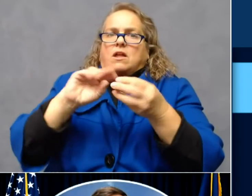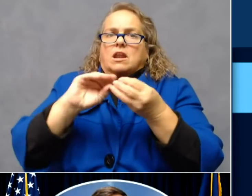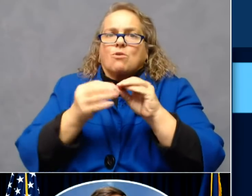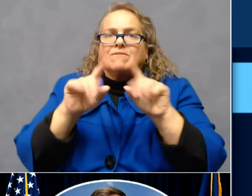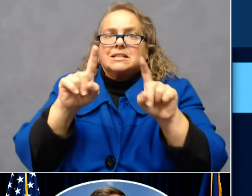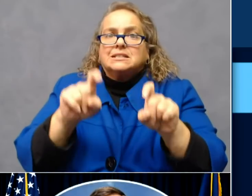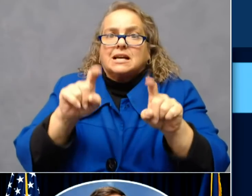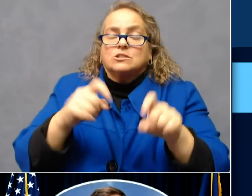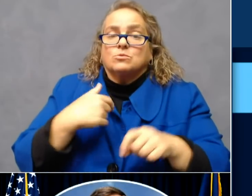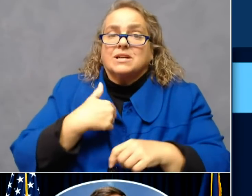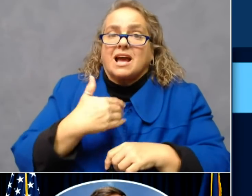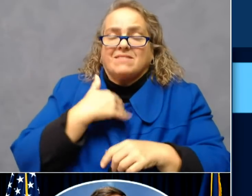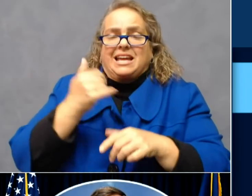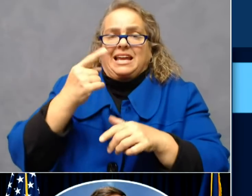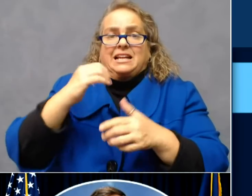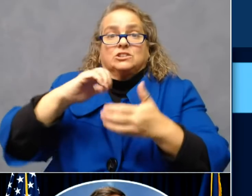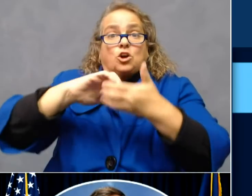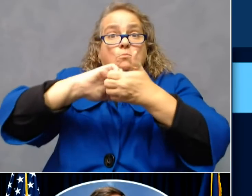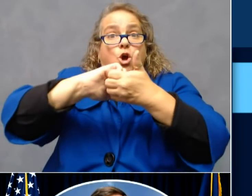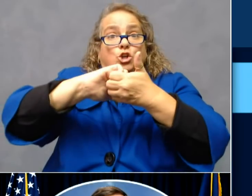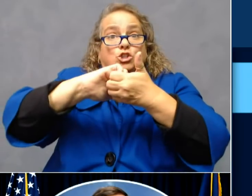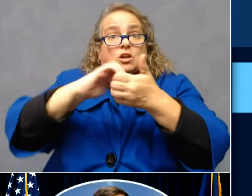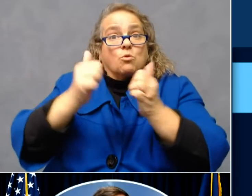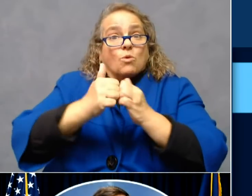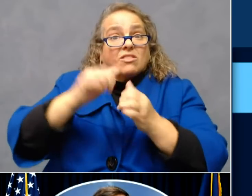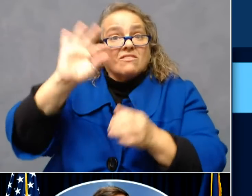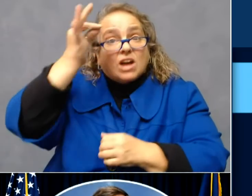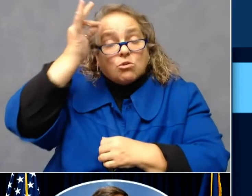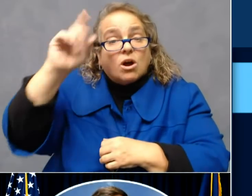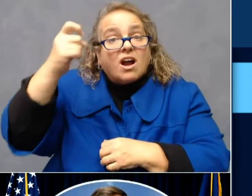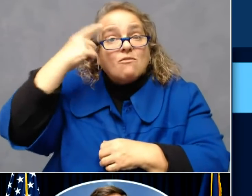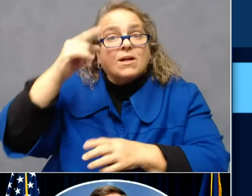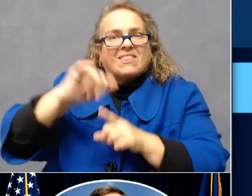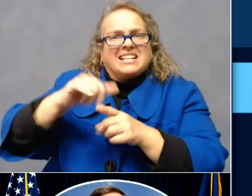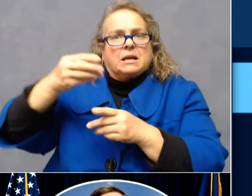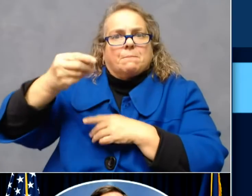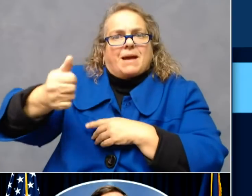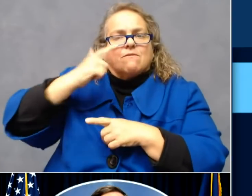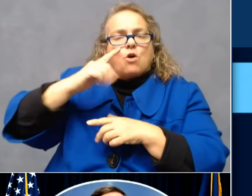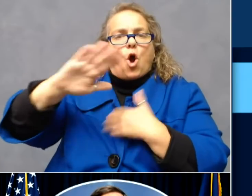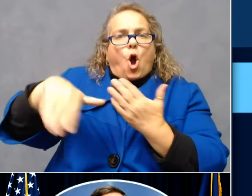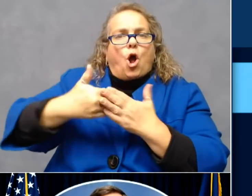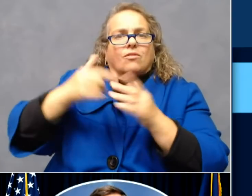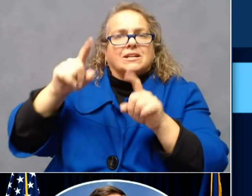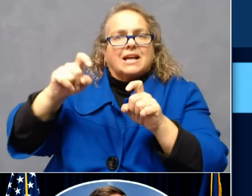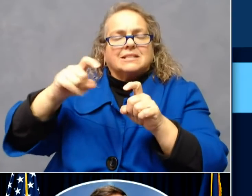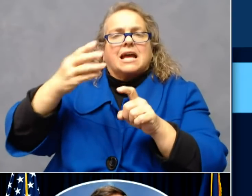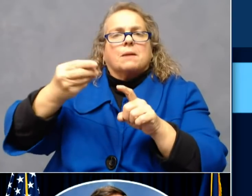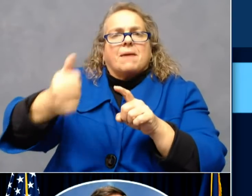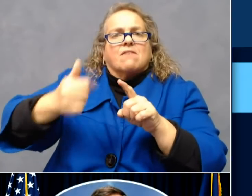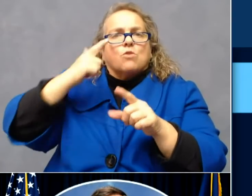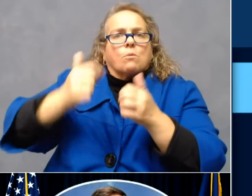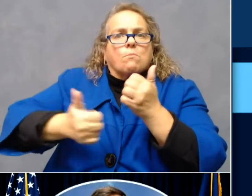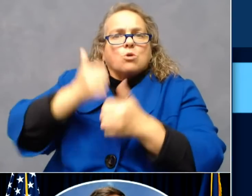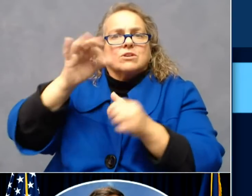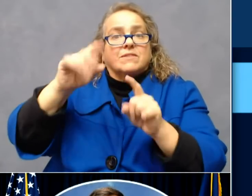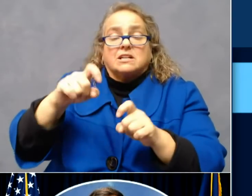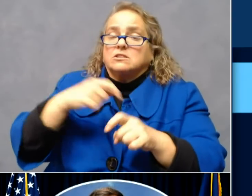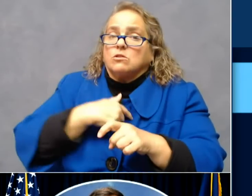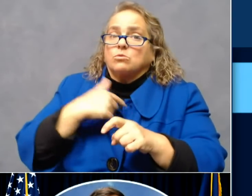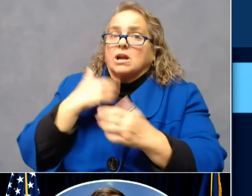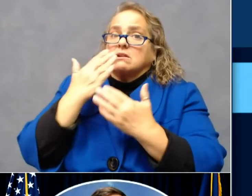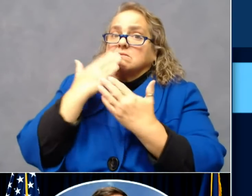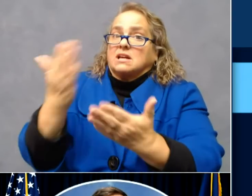government, who's paying for all those tests, paying for most of the testing. We're providing some of the logistics, so we are grateful for that extra